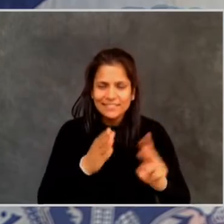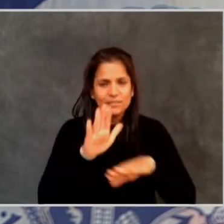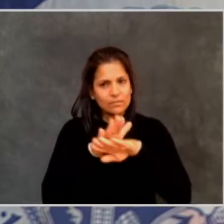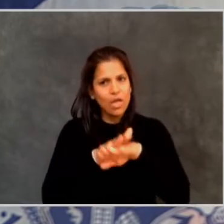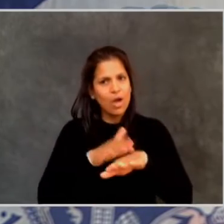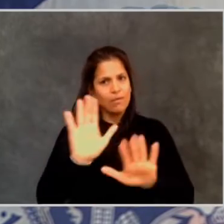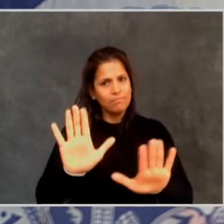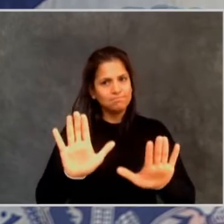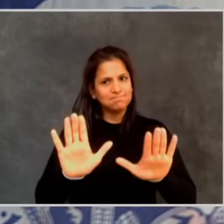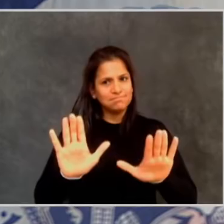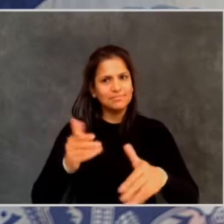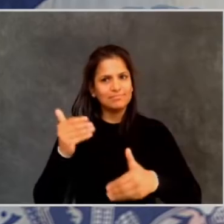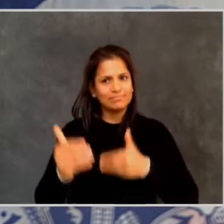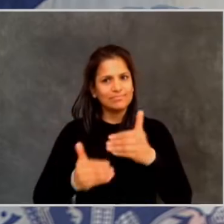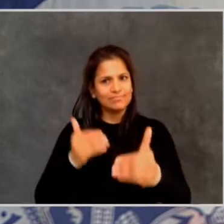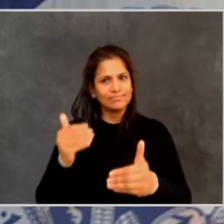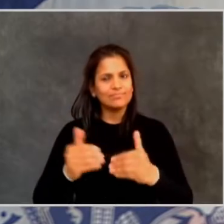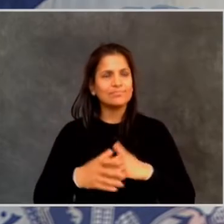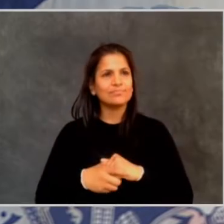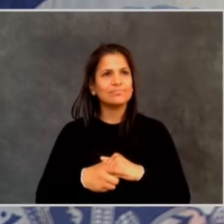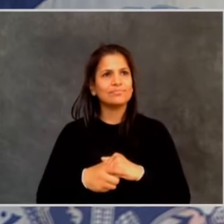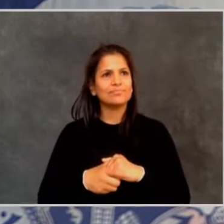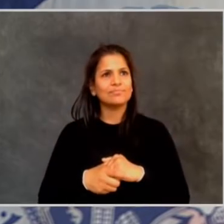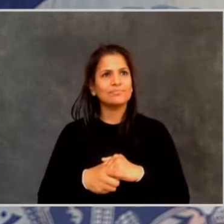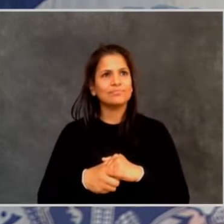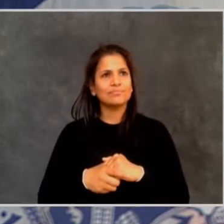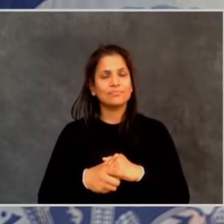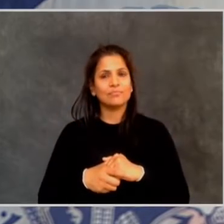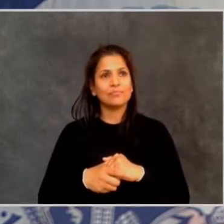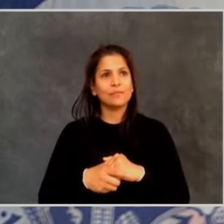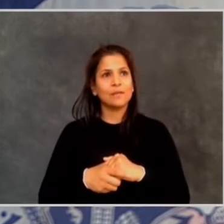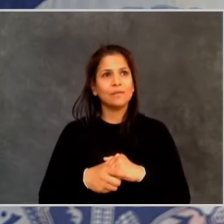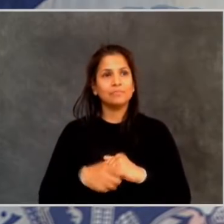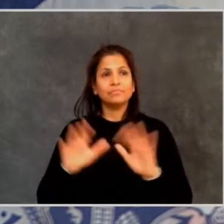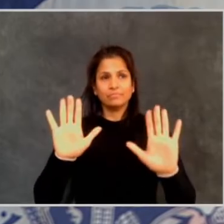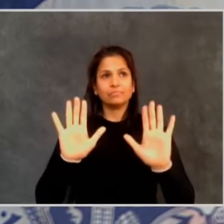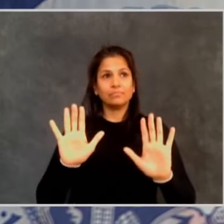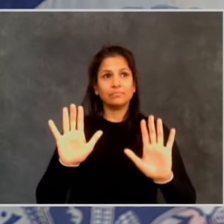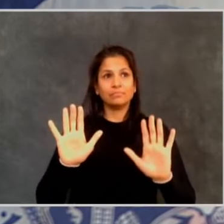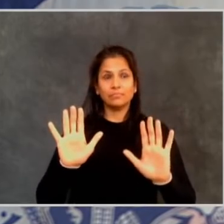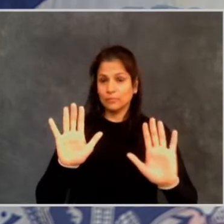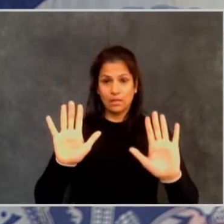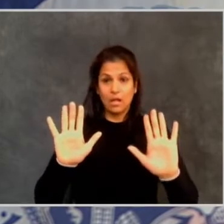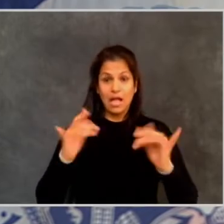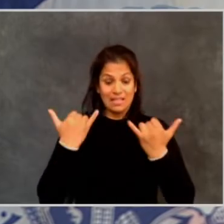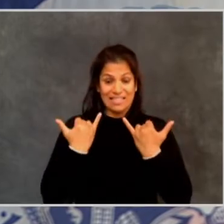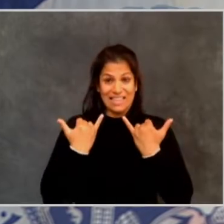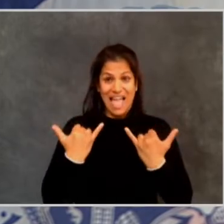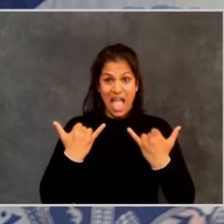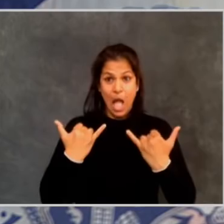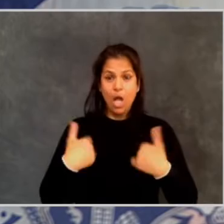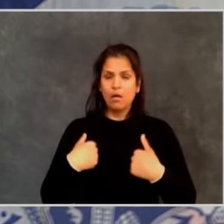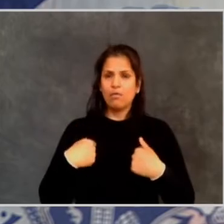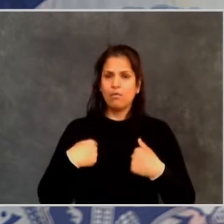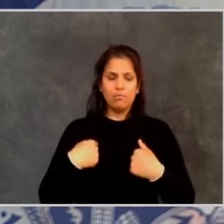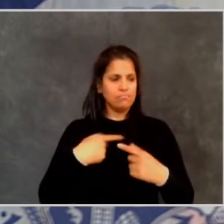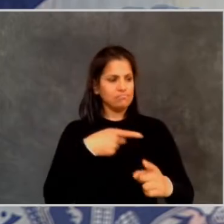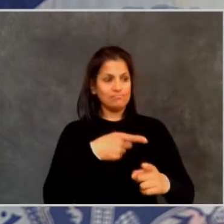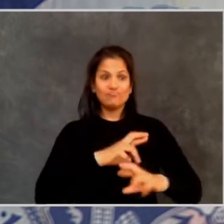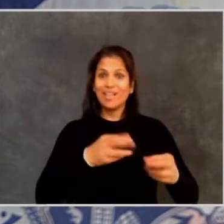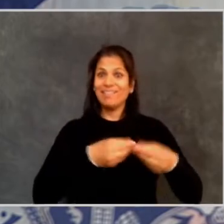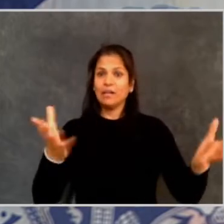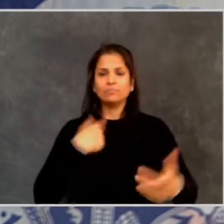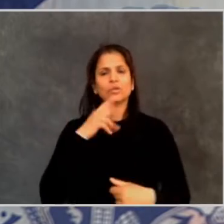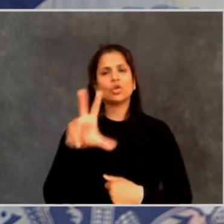antibody testing. But at some point, and that might be, in weeks, that might be in a month or two,